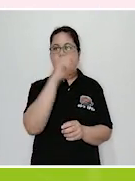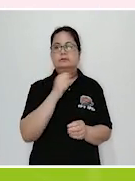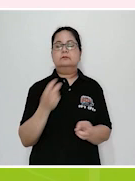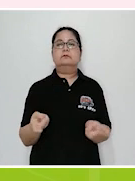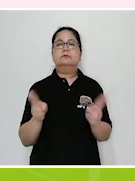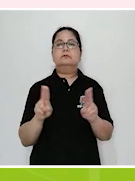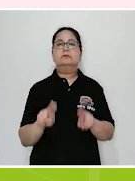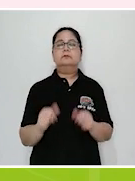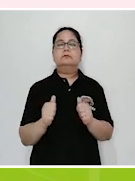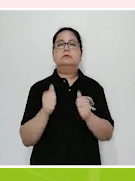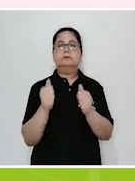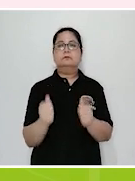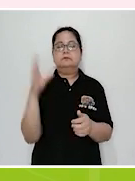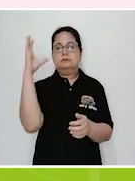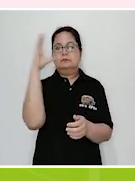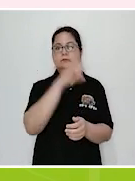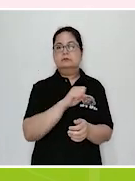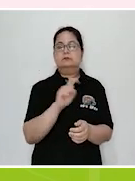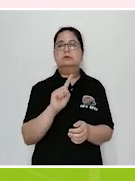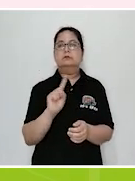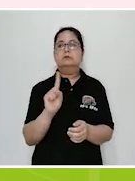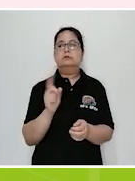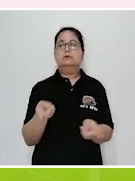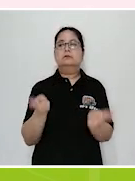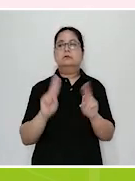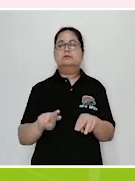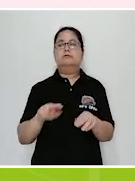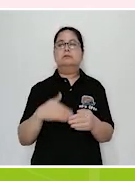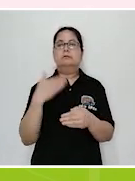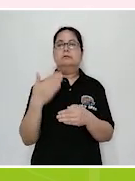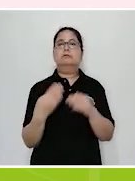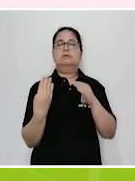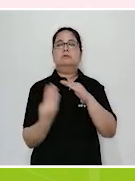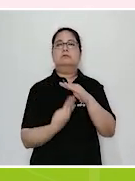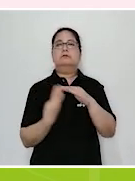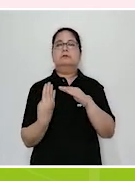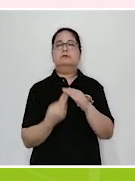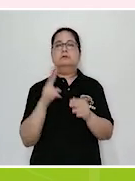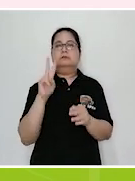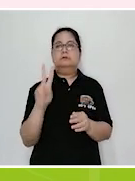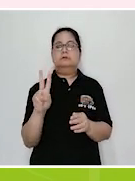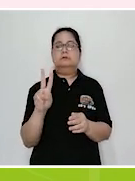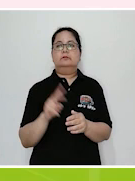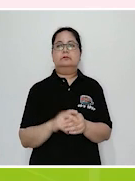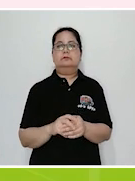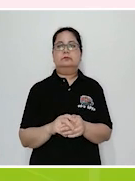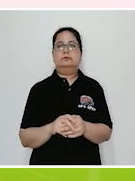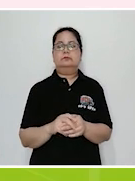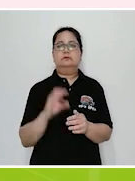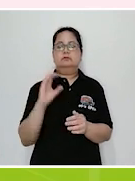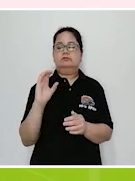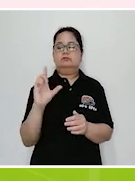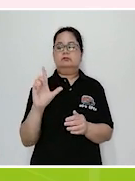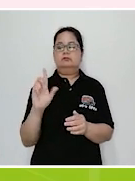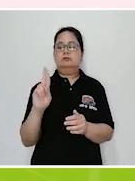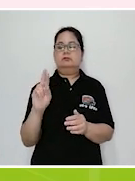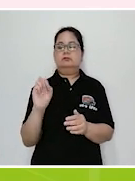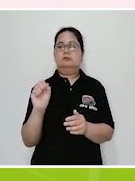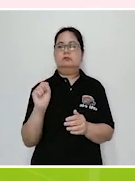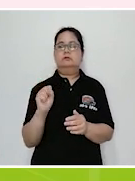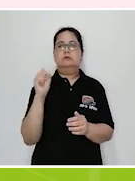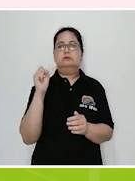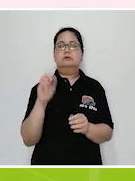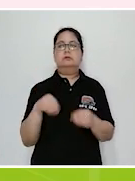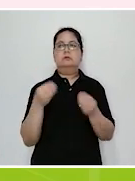Predicting outcomes is the ability to predict what will happen next based on two things: the clues given in